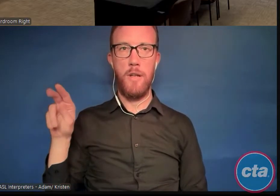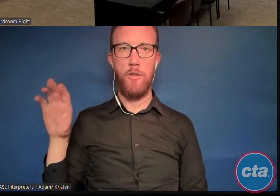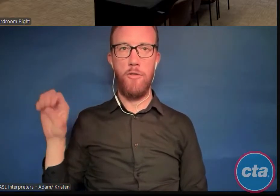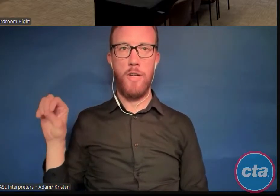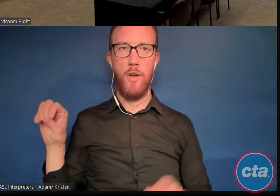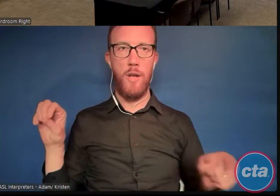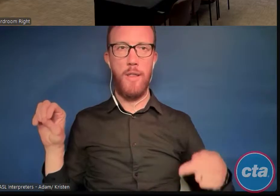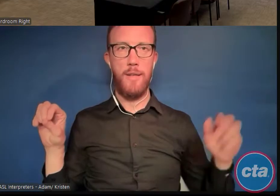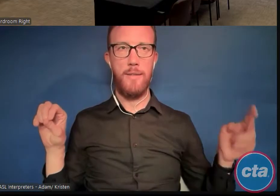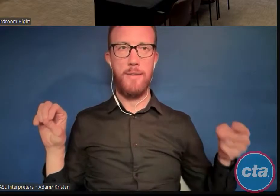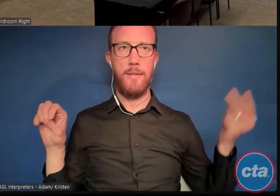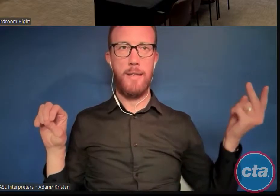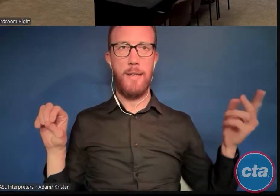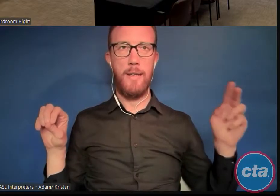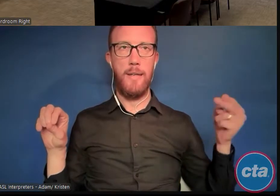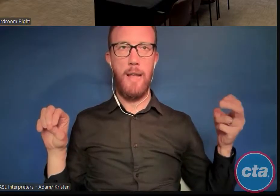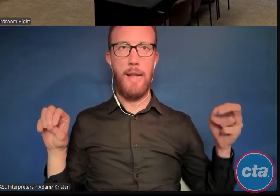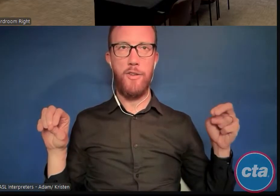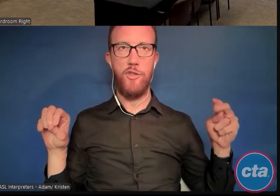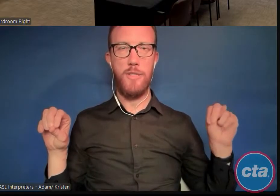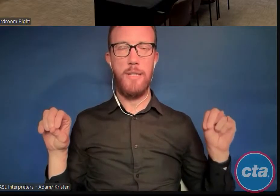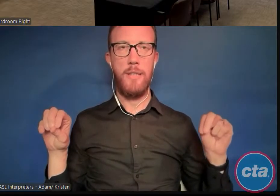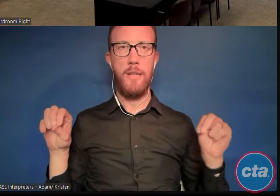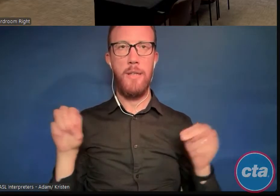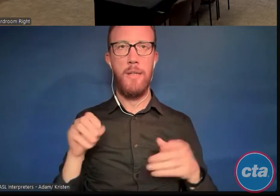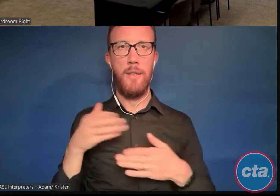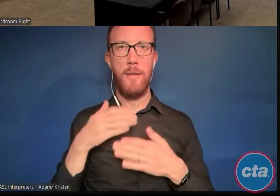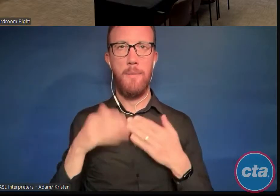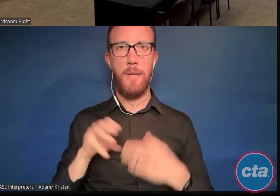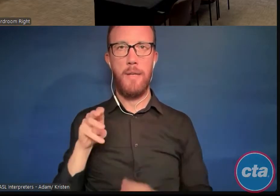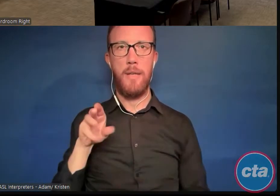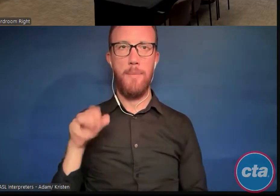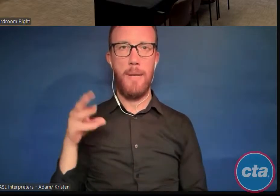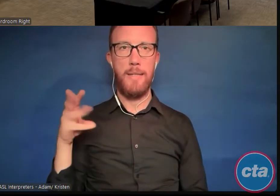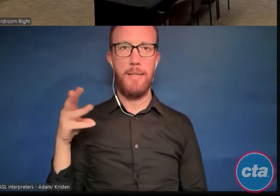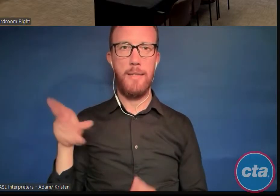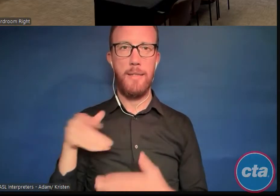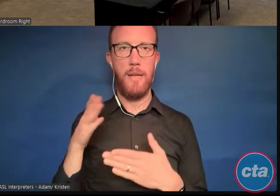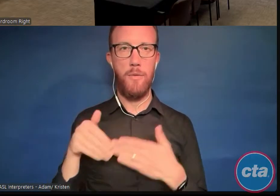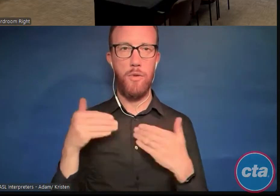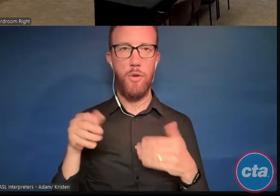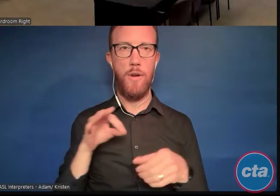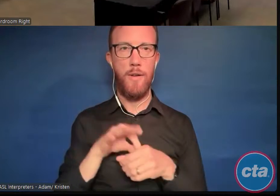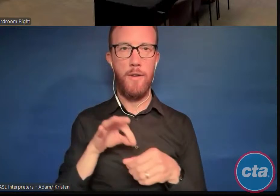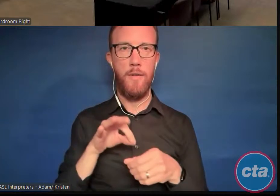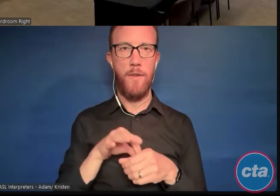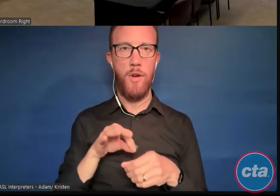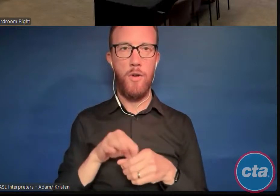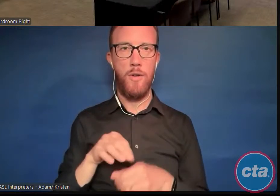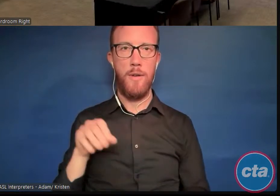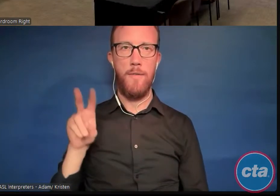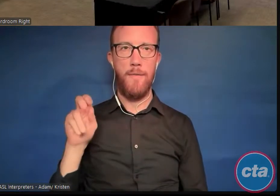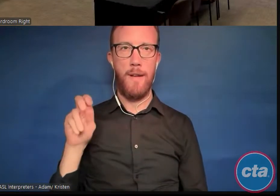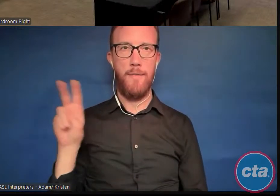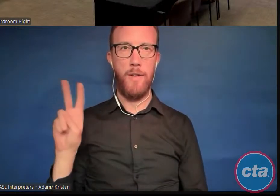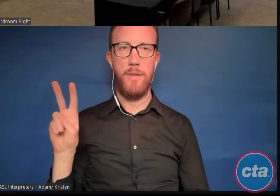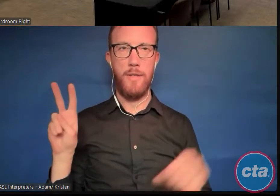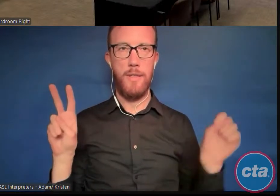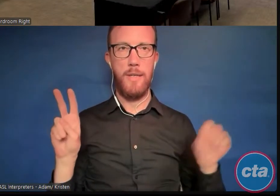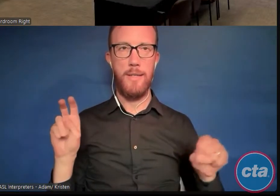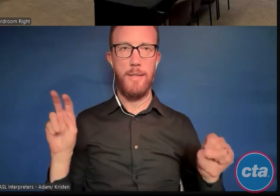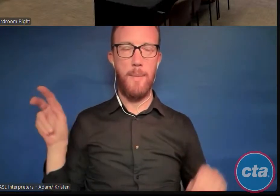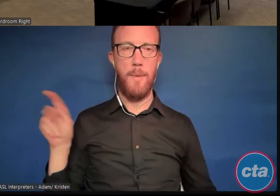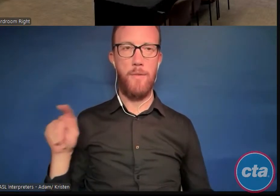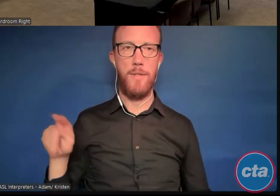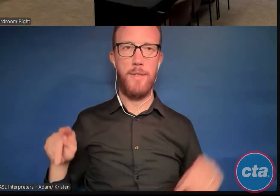CAB meeting for May 16th be adjourned. We'll take a roll call vote. Scott Vanderwill. Yes. Caroline Pavlovic.